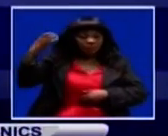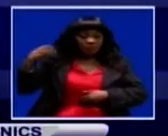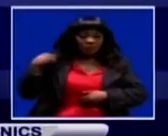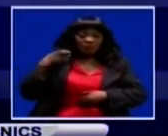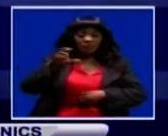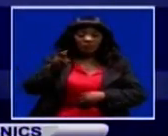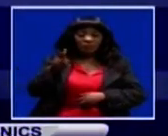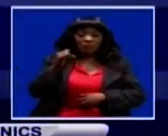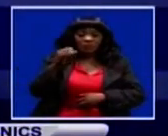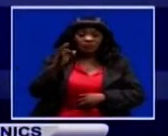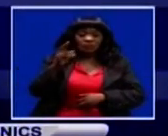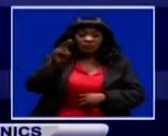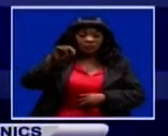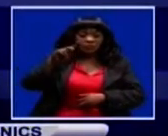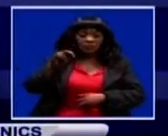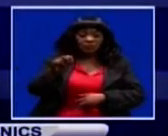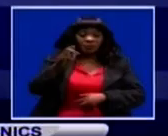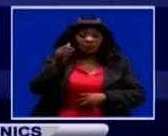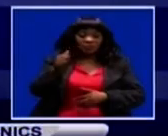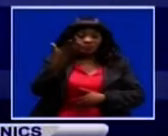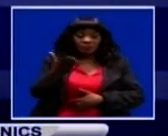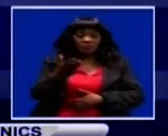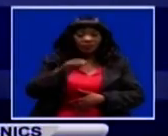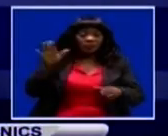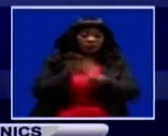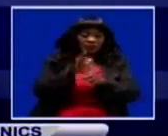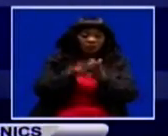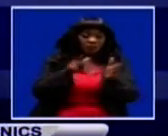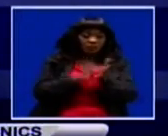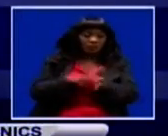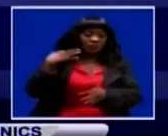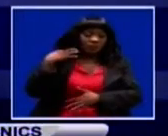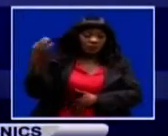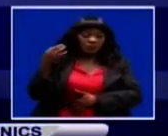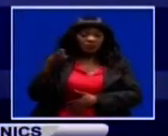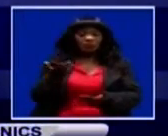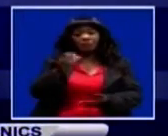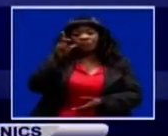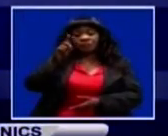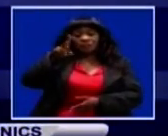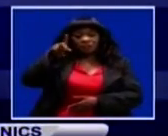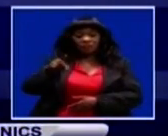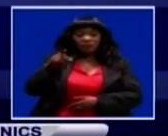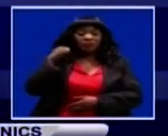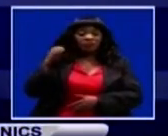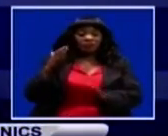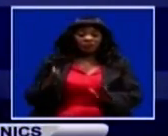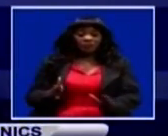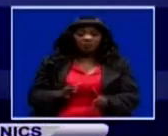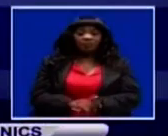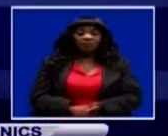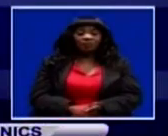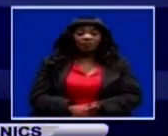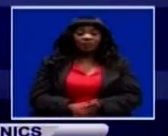Nefas Chifuta says the full force of the law shall be applied should the DP officials fail to comply with the calls to halt